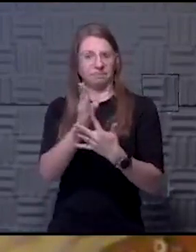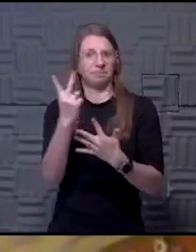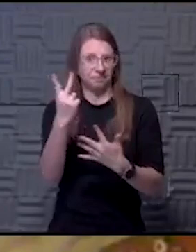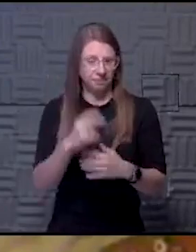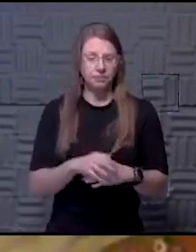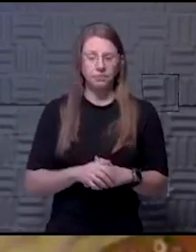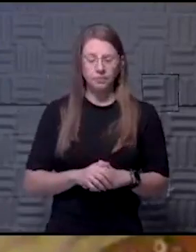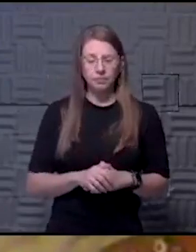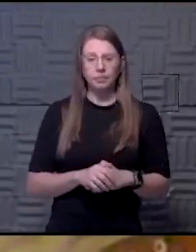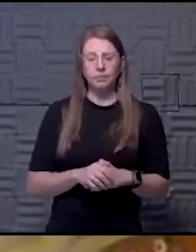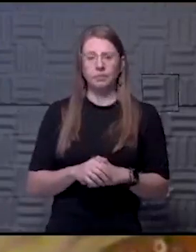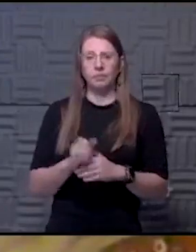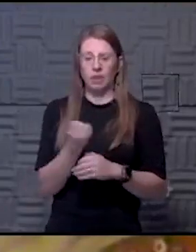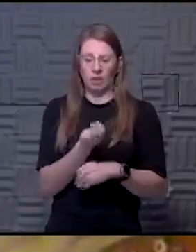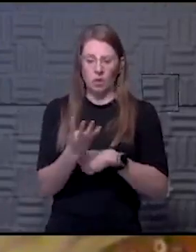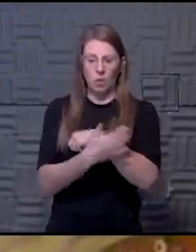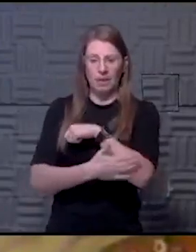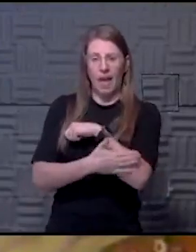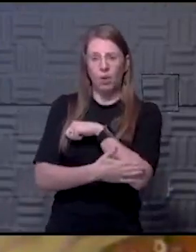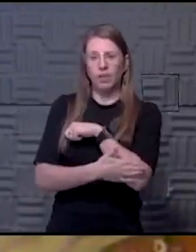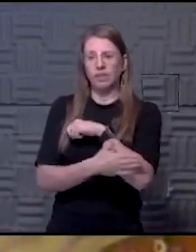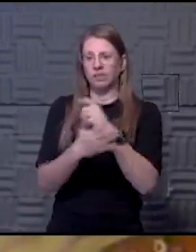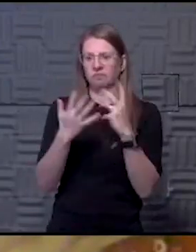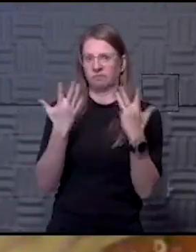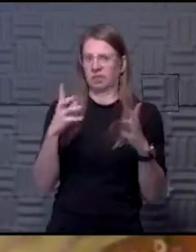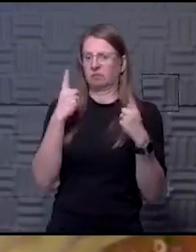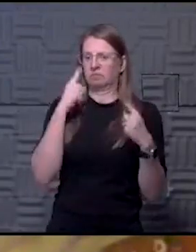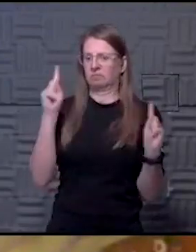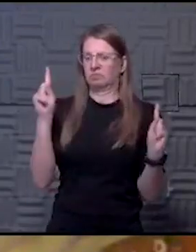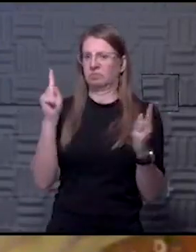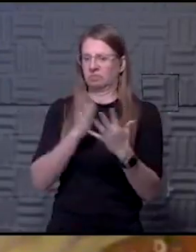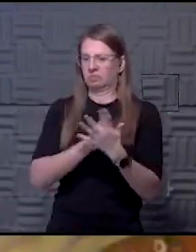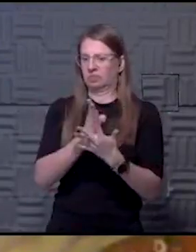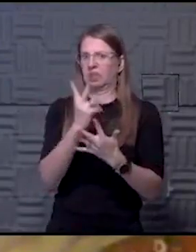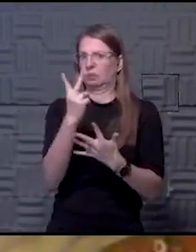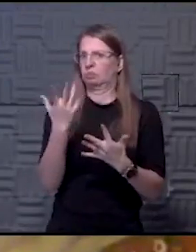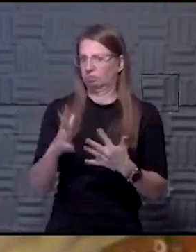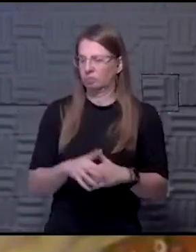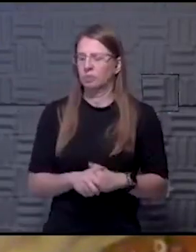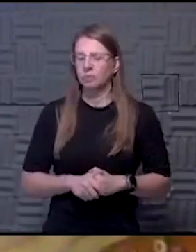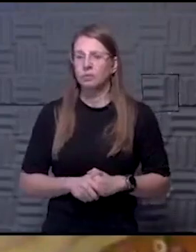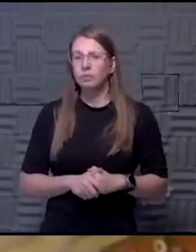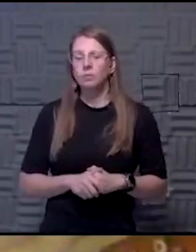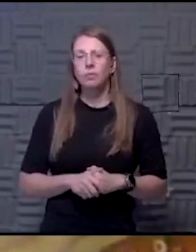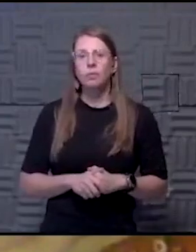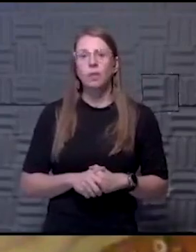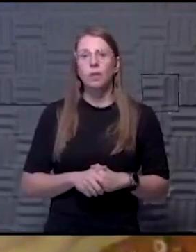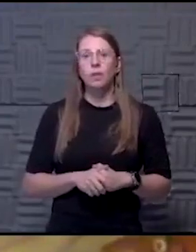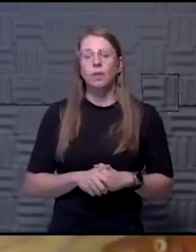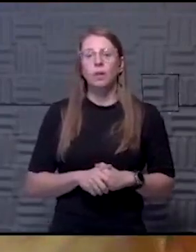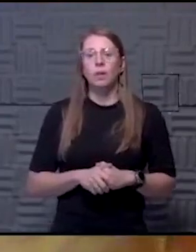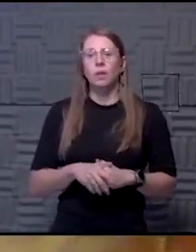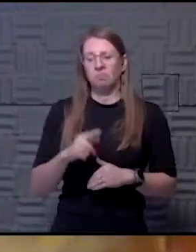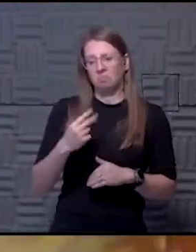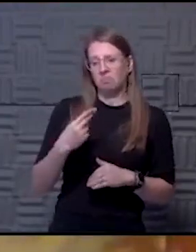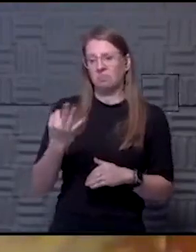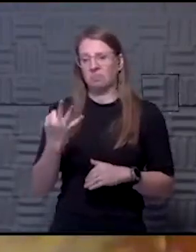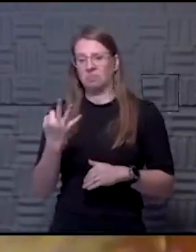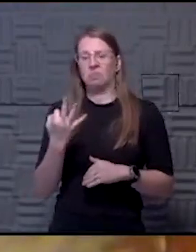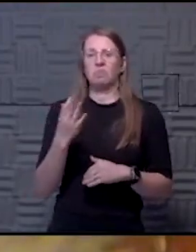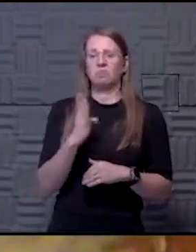a few of the counties are actually pretty much there already. So just watch for that later in the week. There'll be very